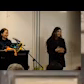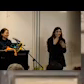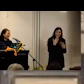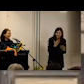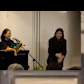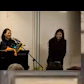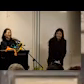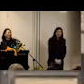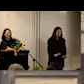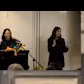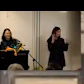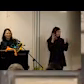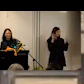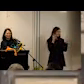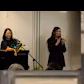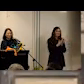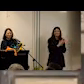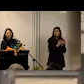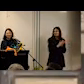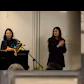Yes, thank you.